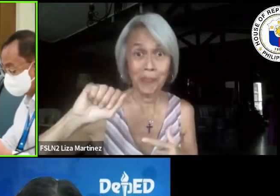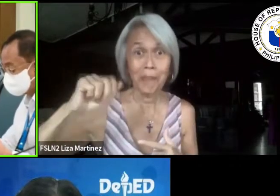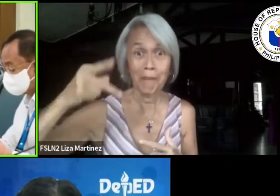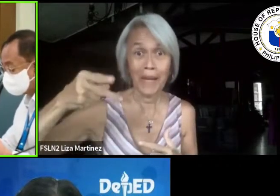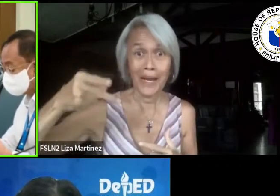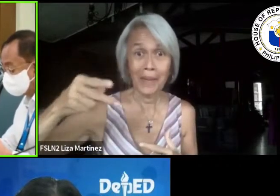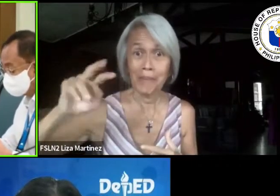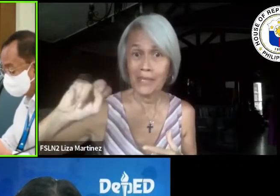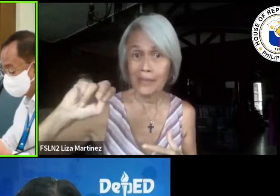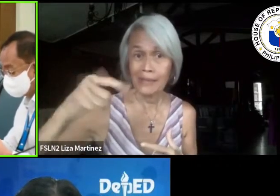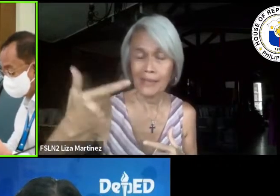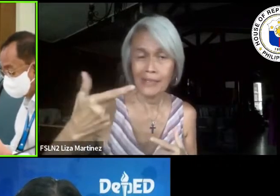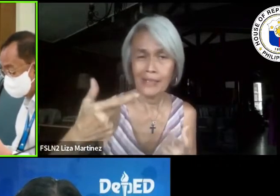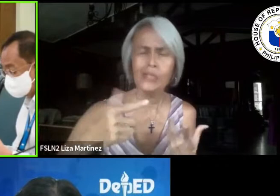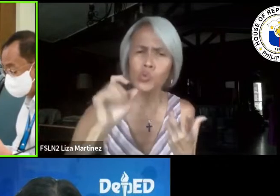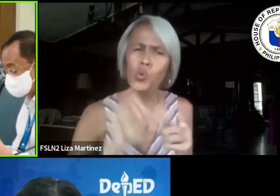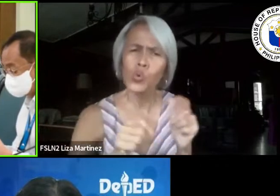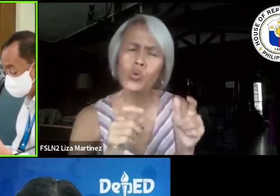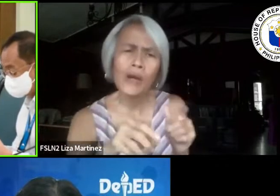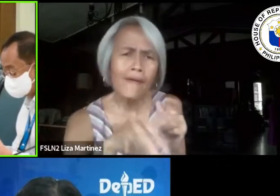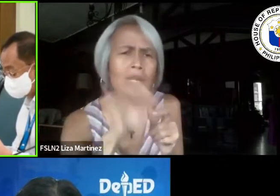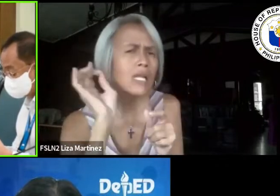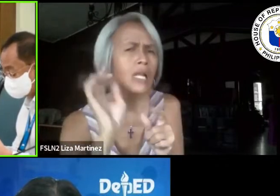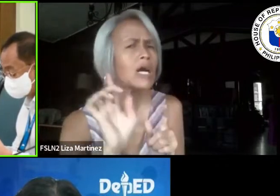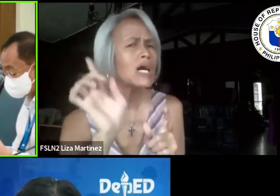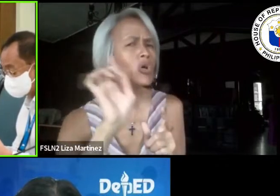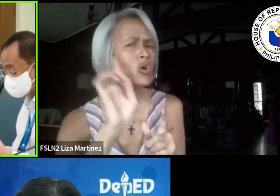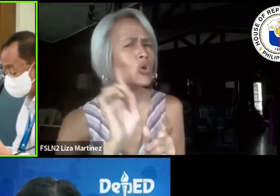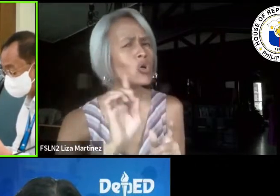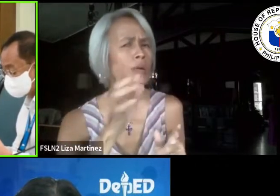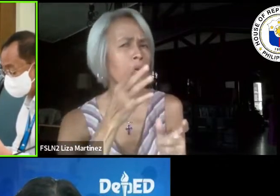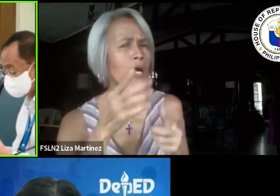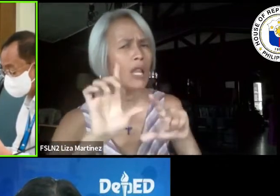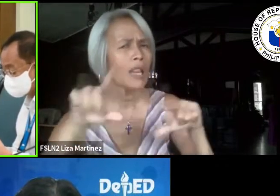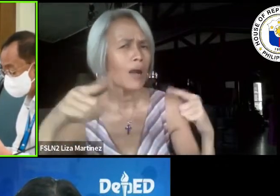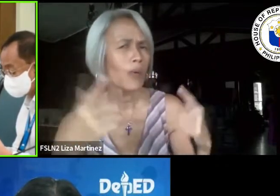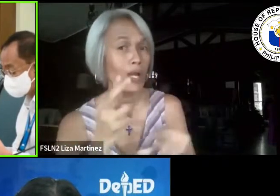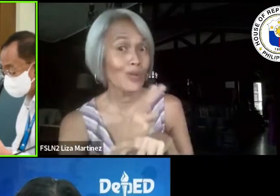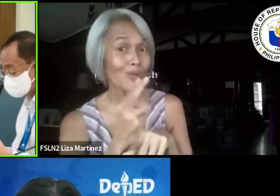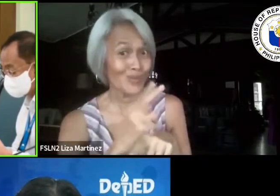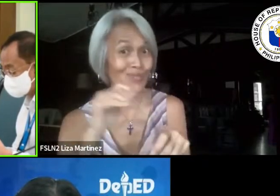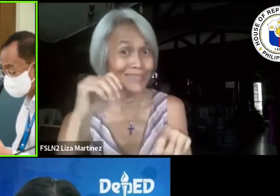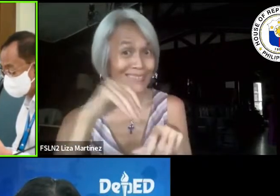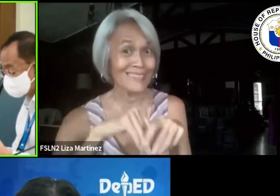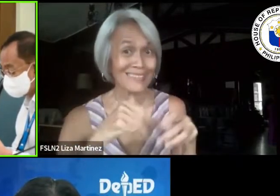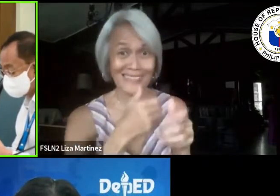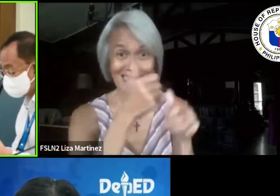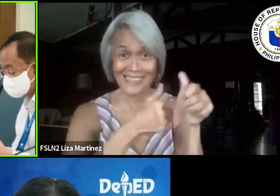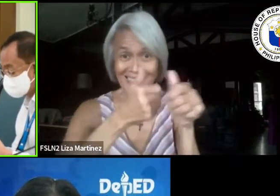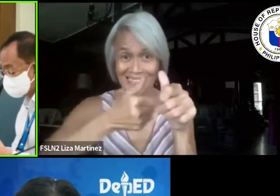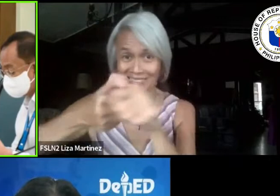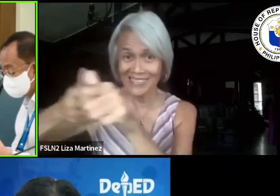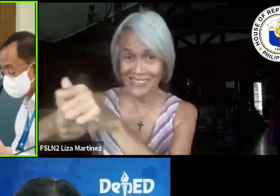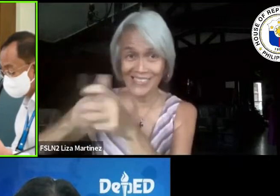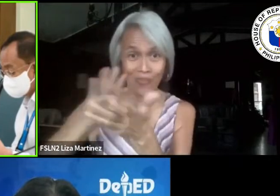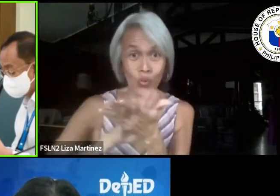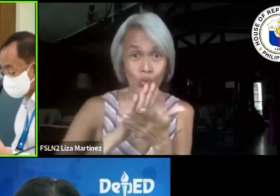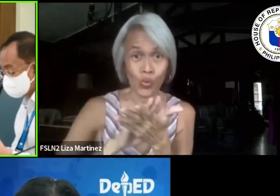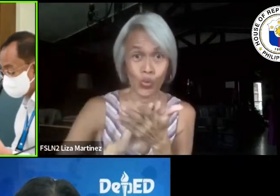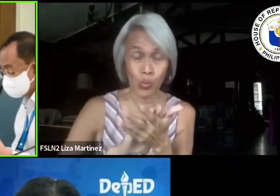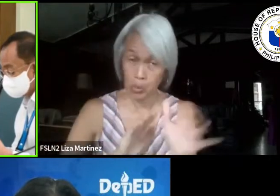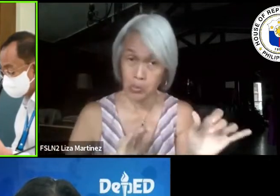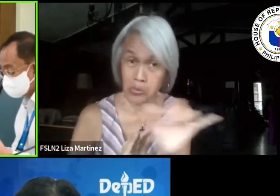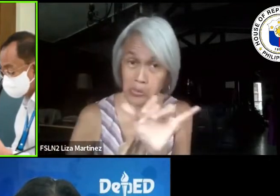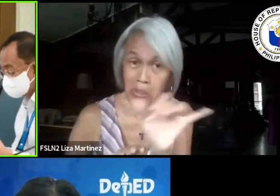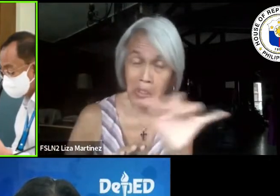mother tongue doon. Secondly, yung mga teachers rin po natin sa mga schools na ito, do they have the same mother